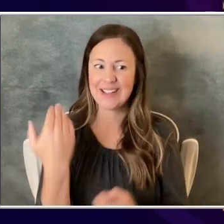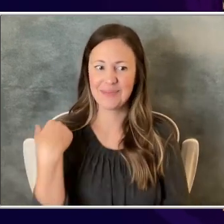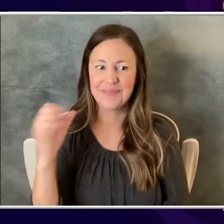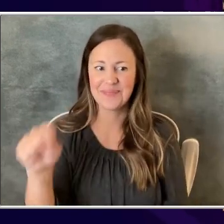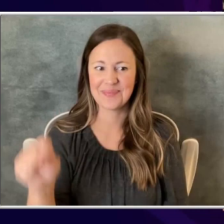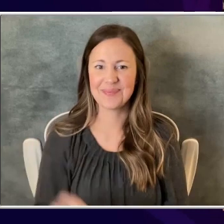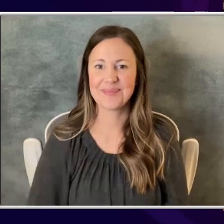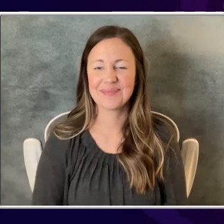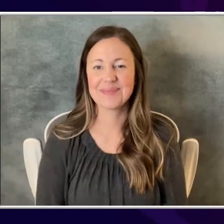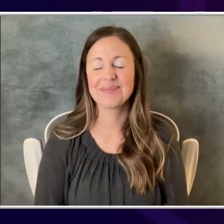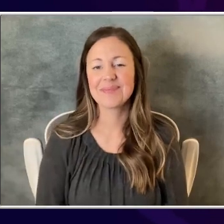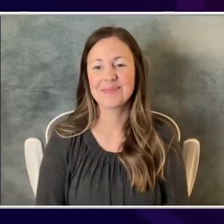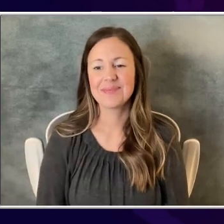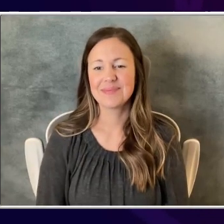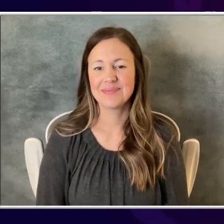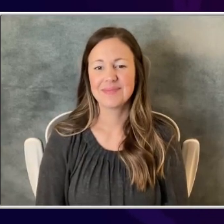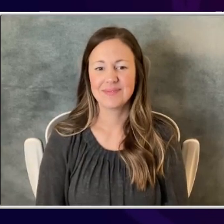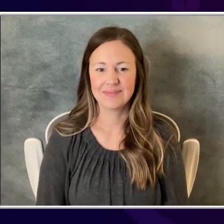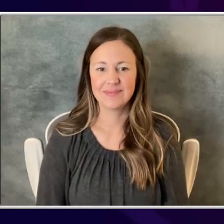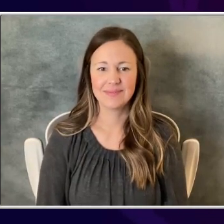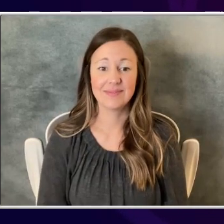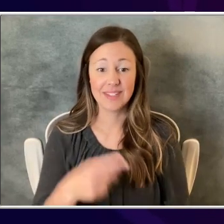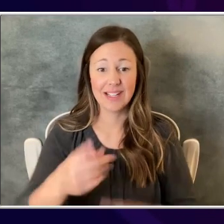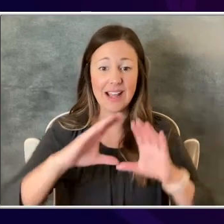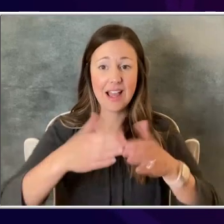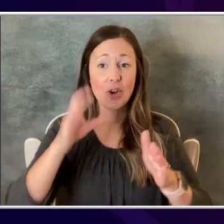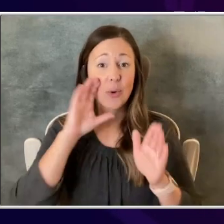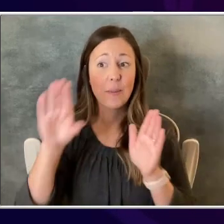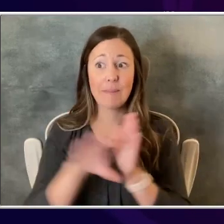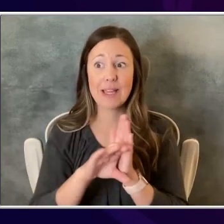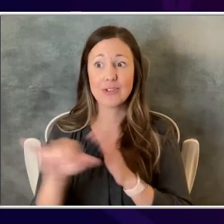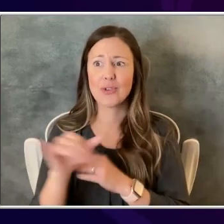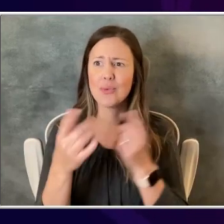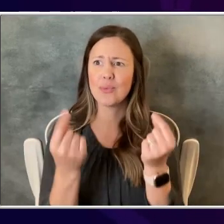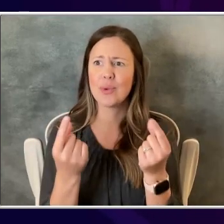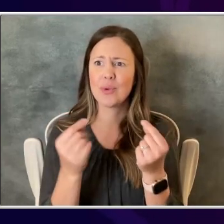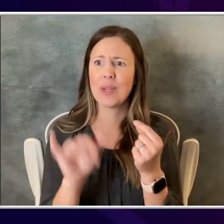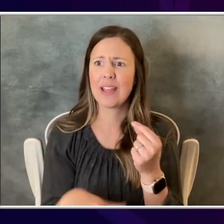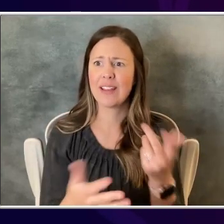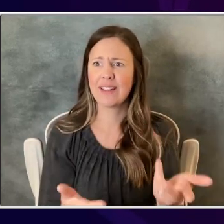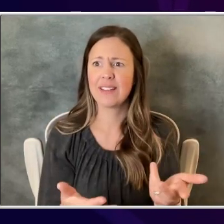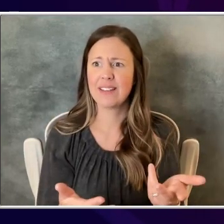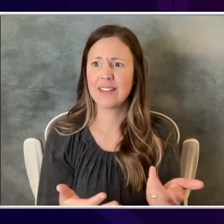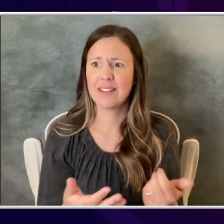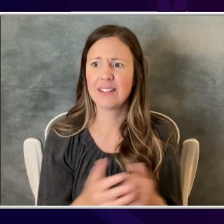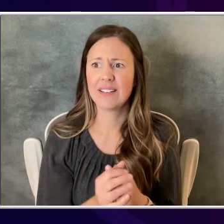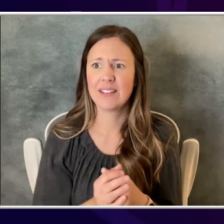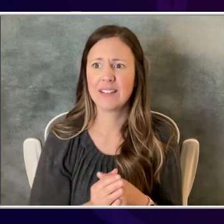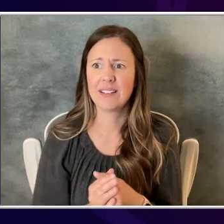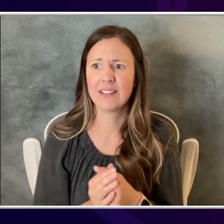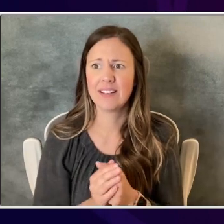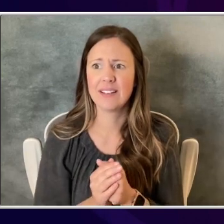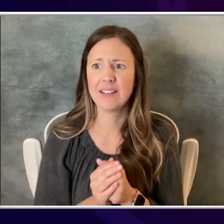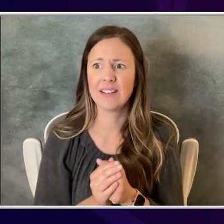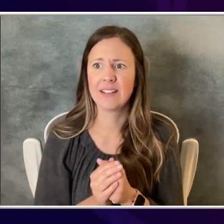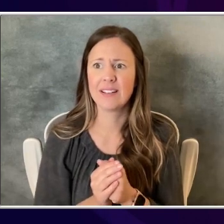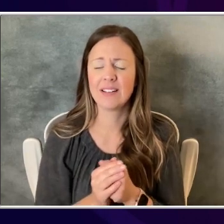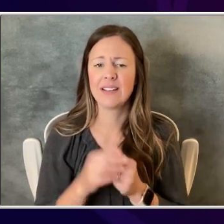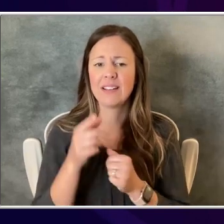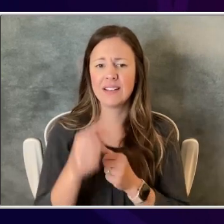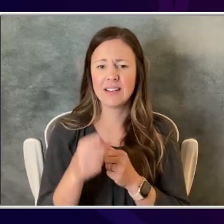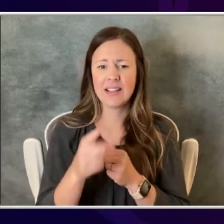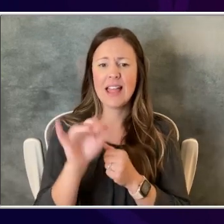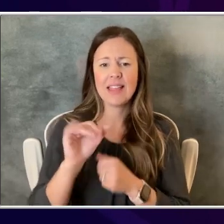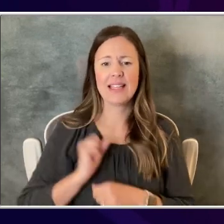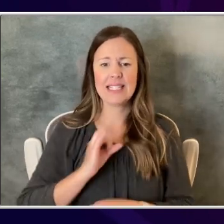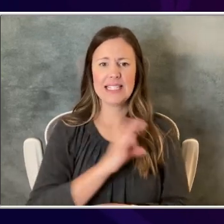And then you shared with us a group picture. What are you doing here? Yeah, so this is our staff from the EP lab and some